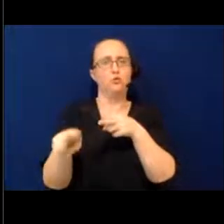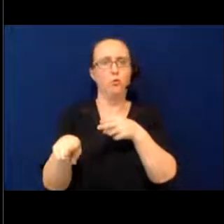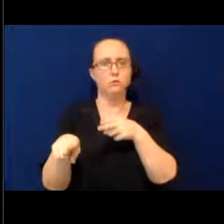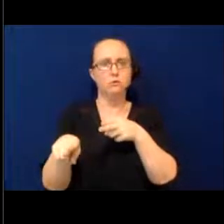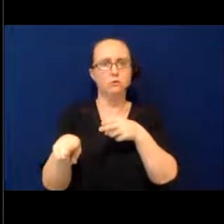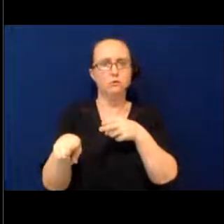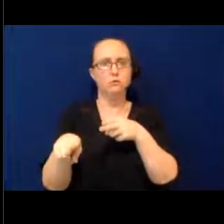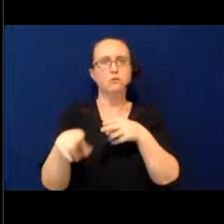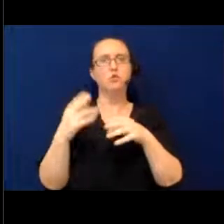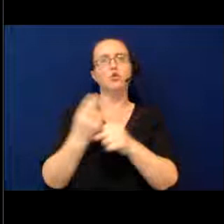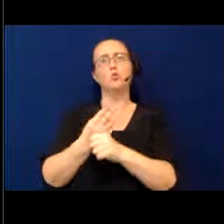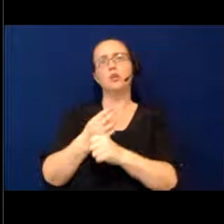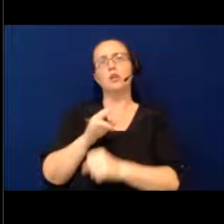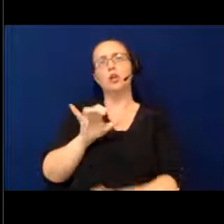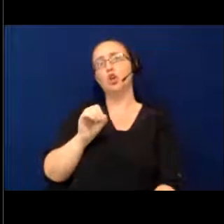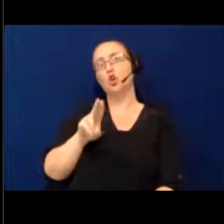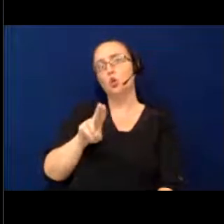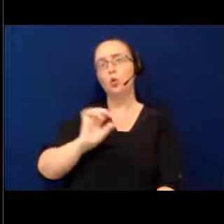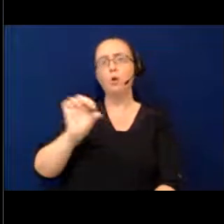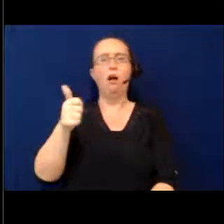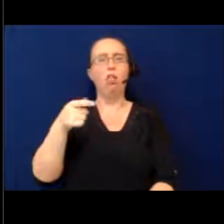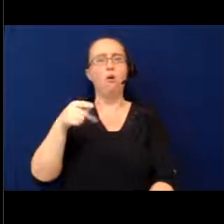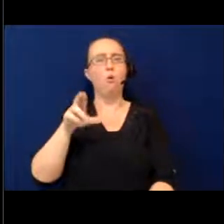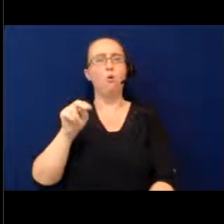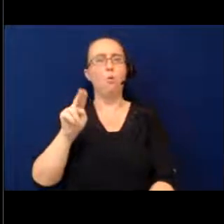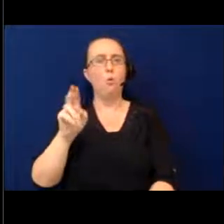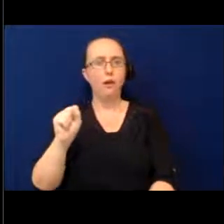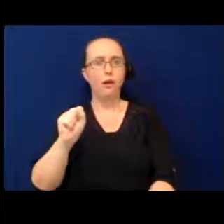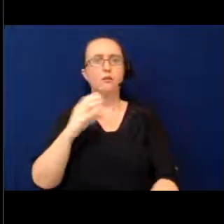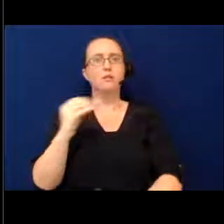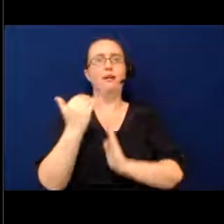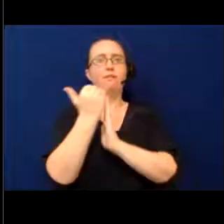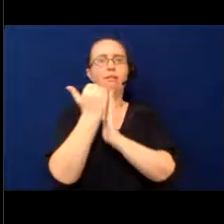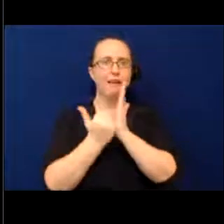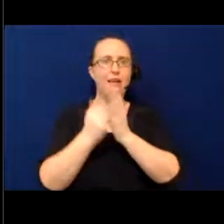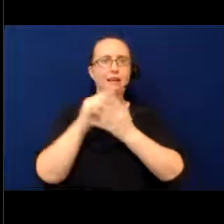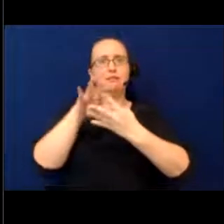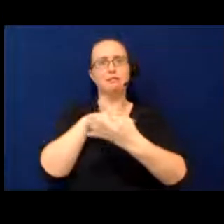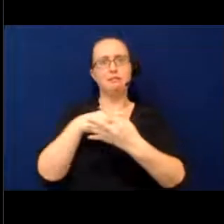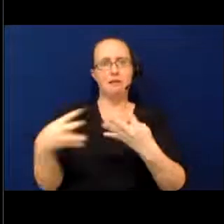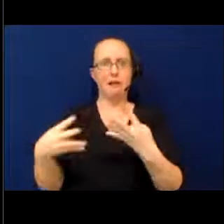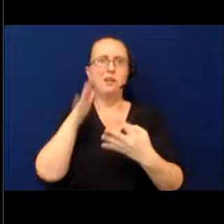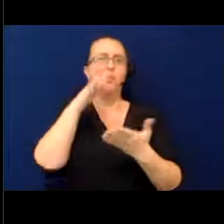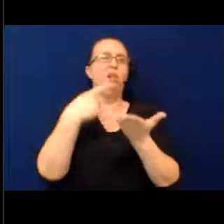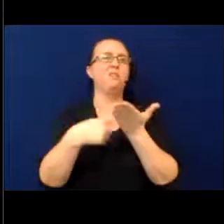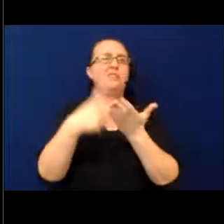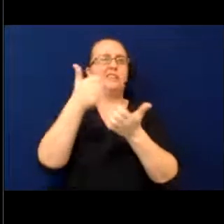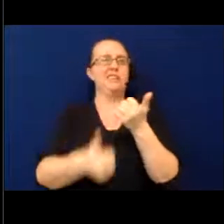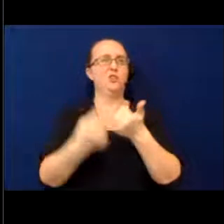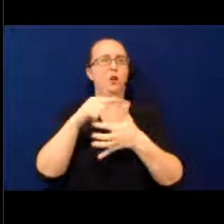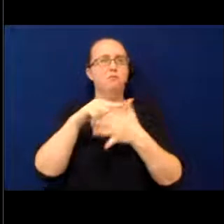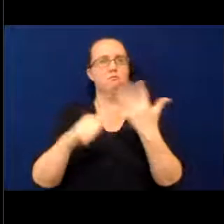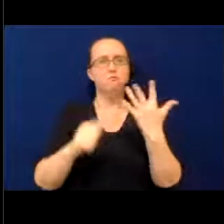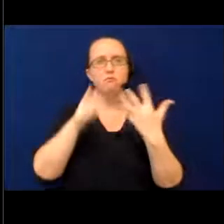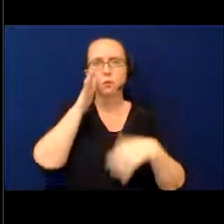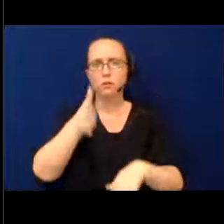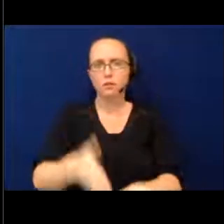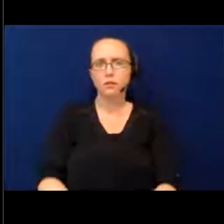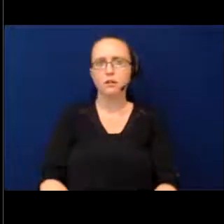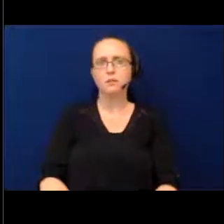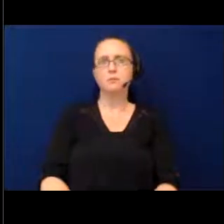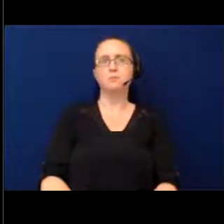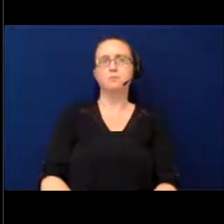you and other pronouns, and using lists and tables. And we're going to talk about each one of these. You know, so why